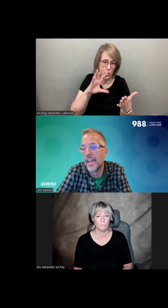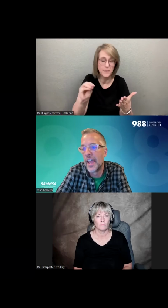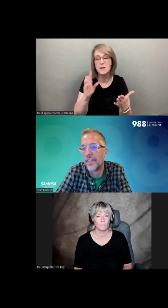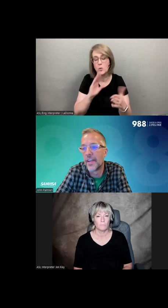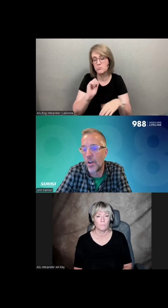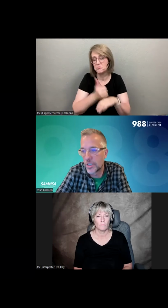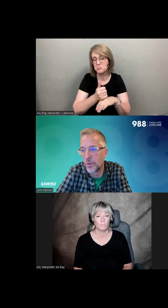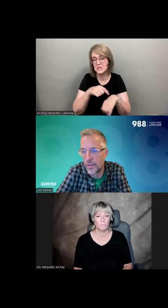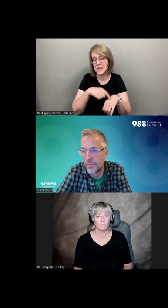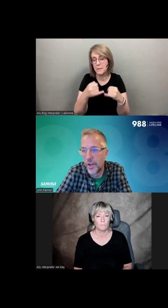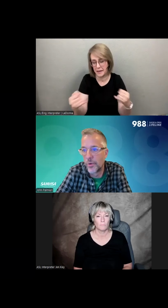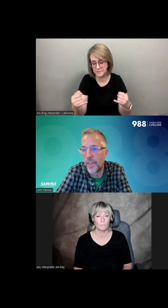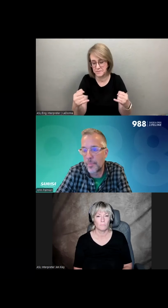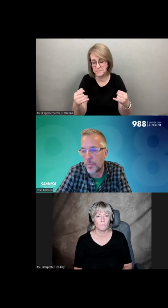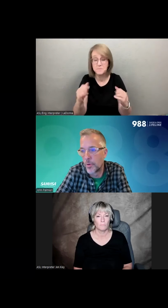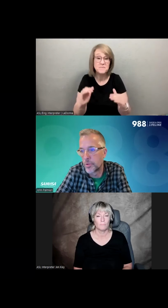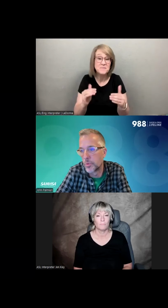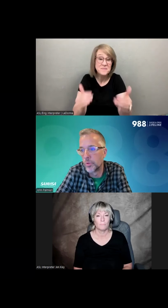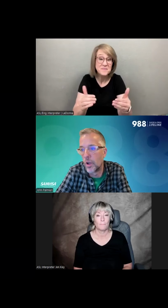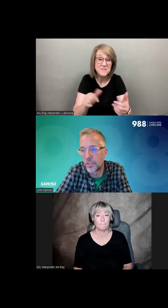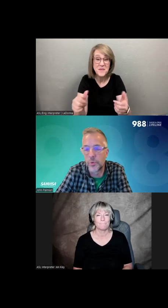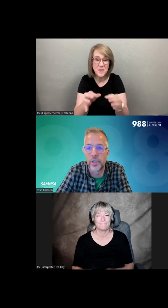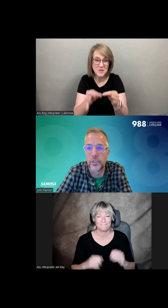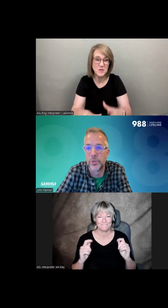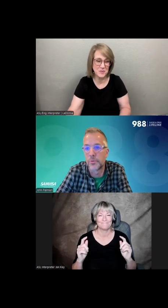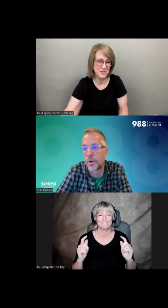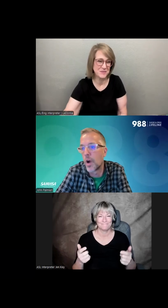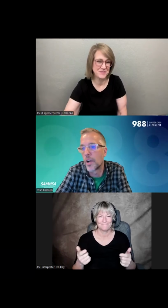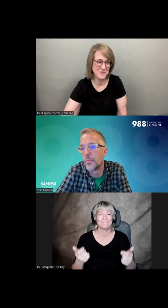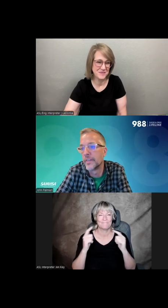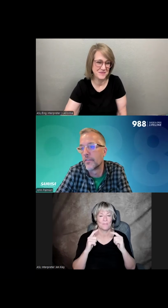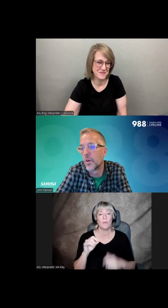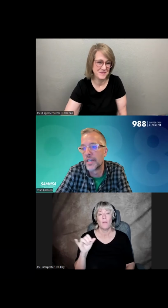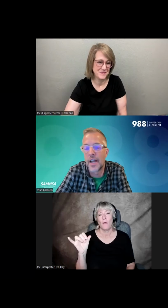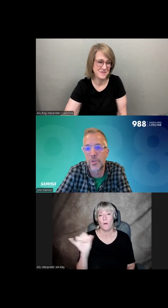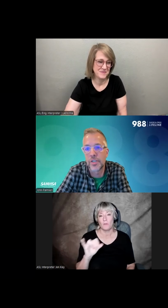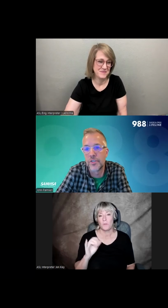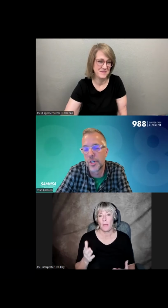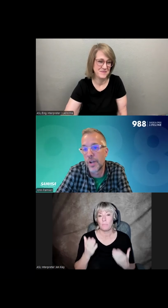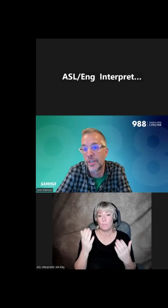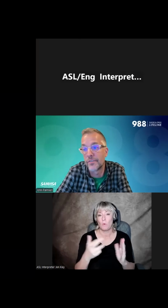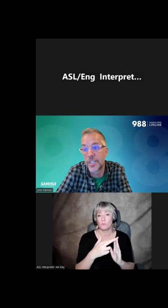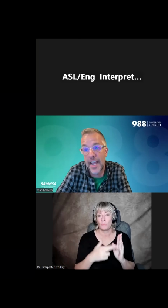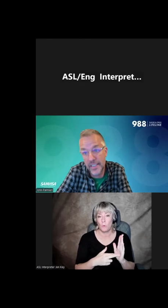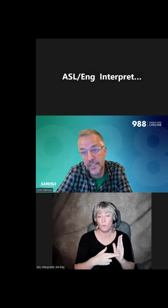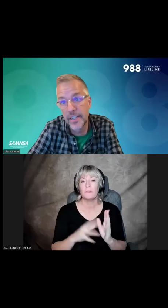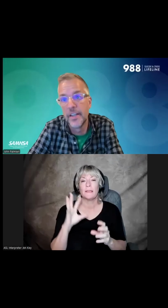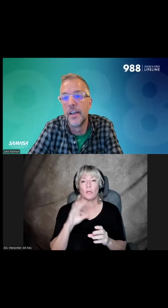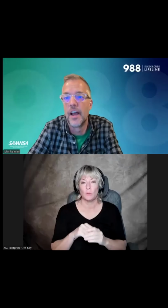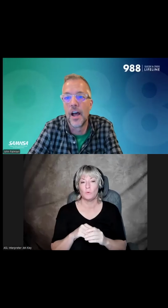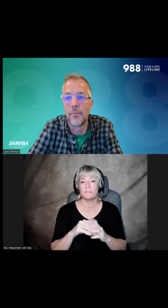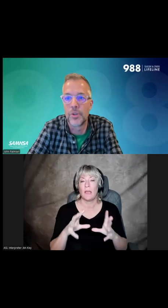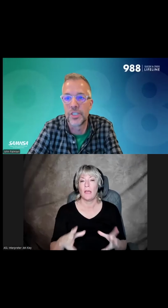that. And then also of note, that proposed rule also includes a requirement for adoption of geo-routing for